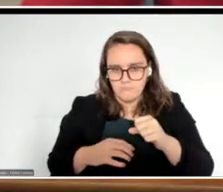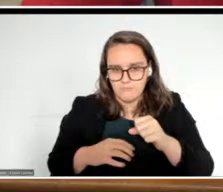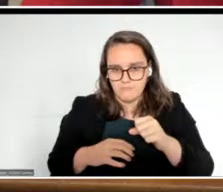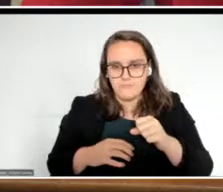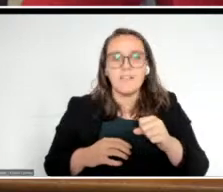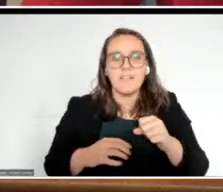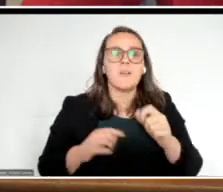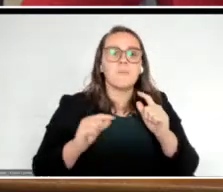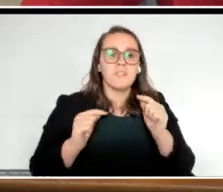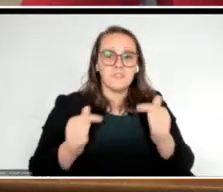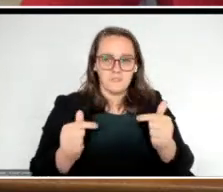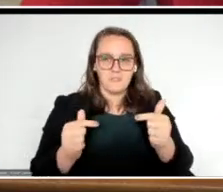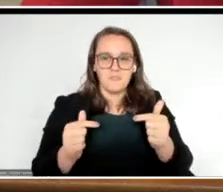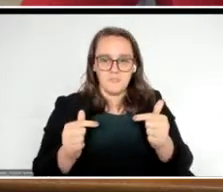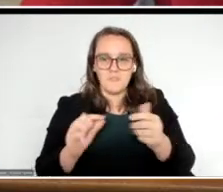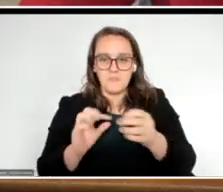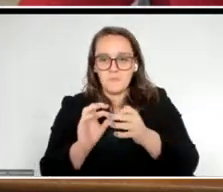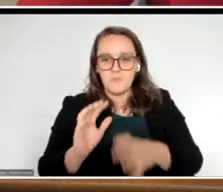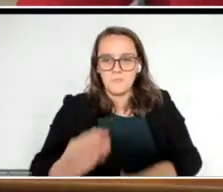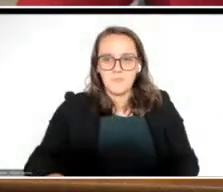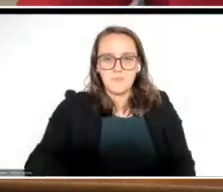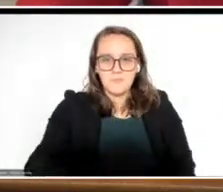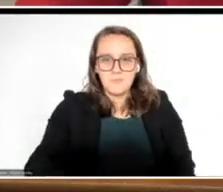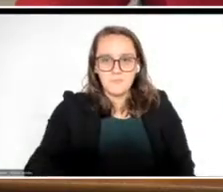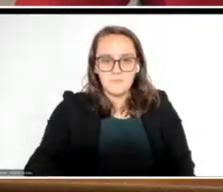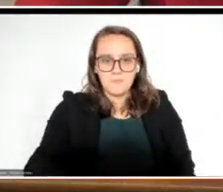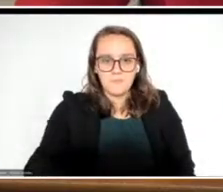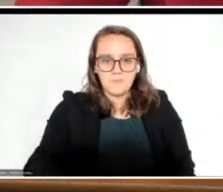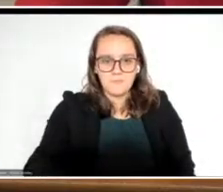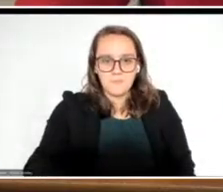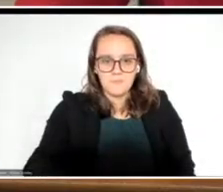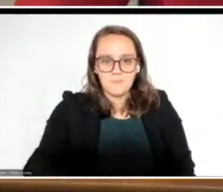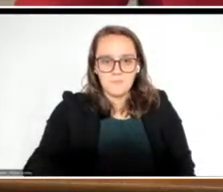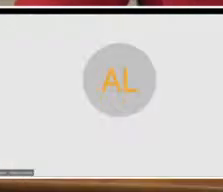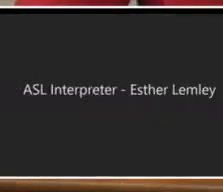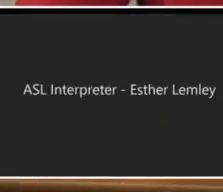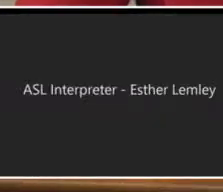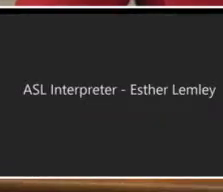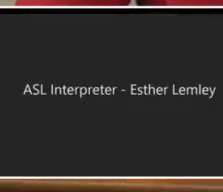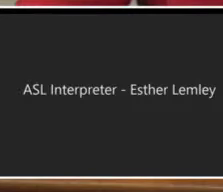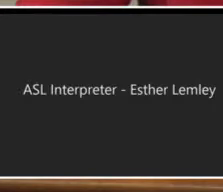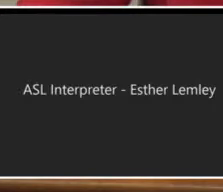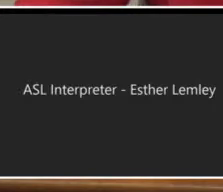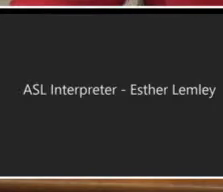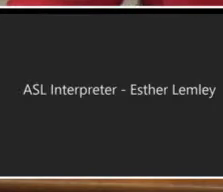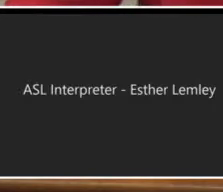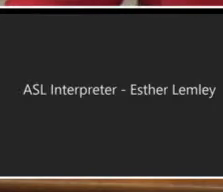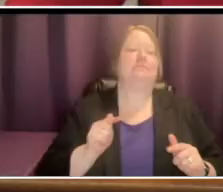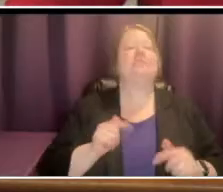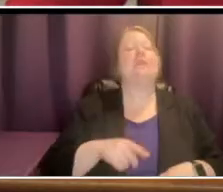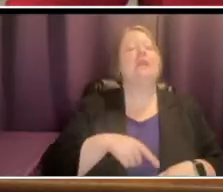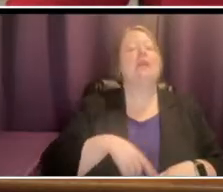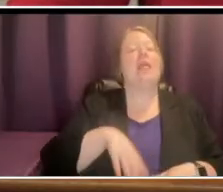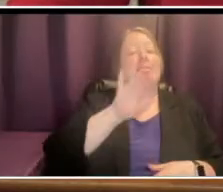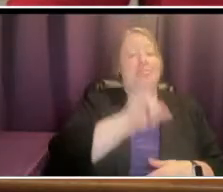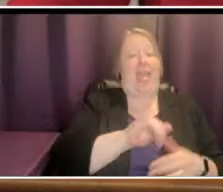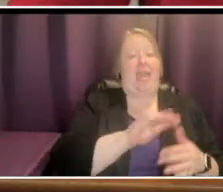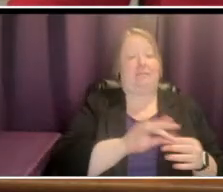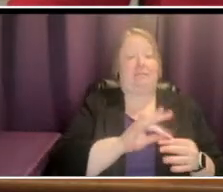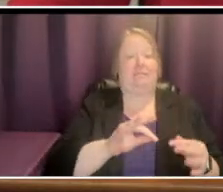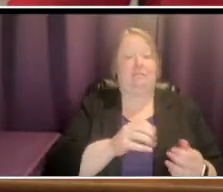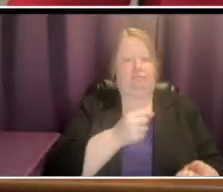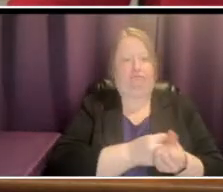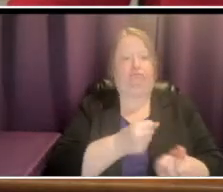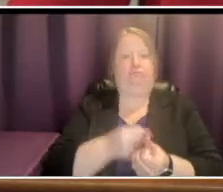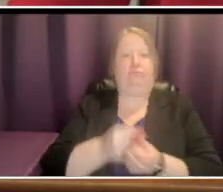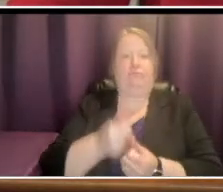Mr. Cipollone's testimony is corroborated by multiple other White House staff members, including Cassidy Hutchinson. Here's Ms. Hutchinson describing what she heard